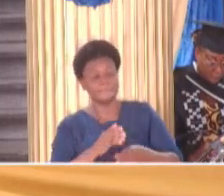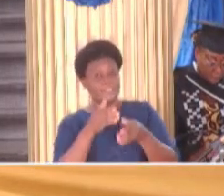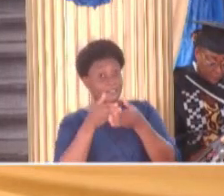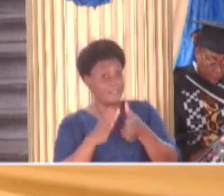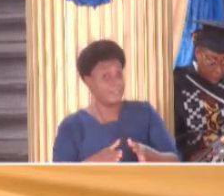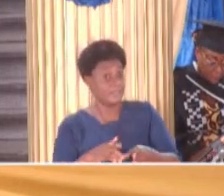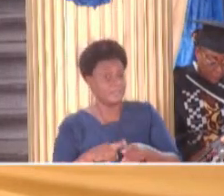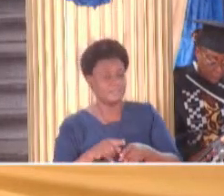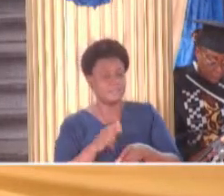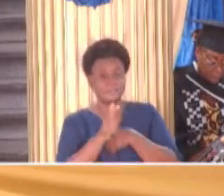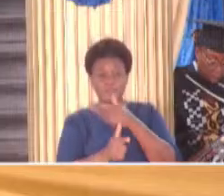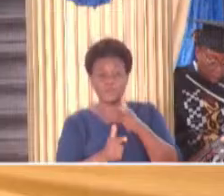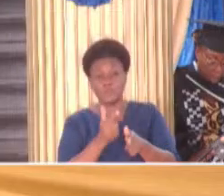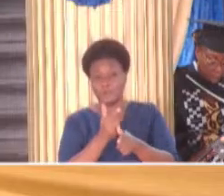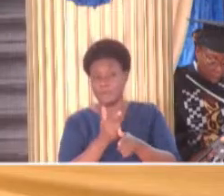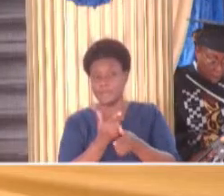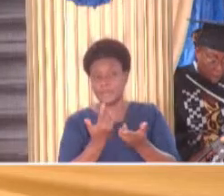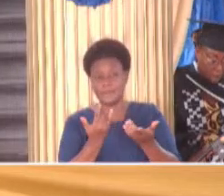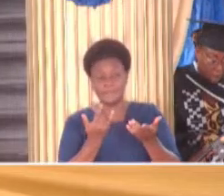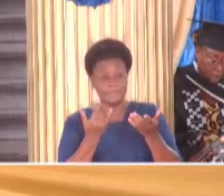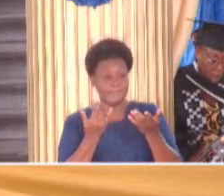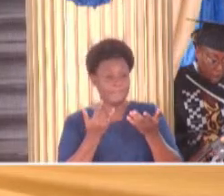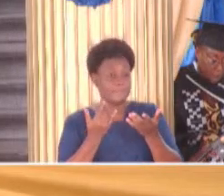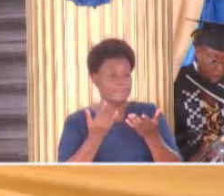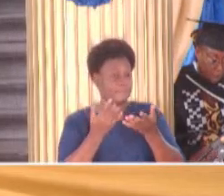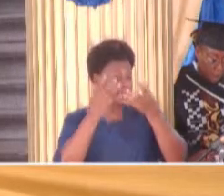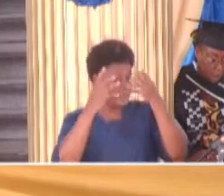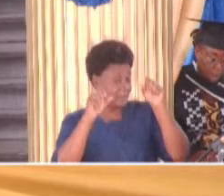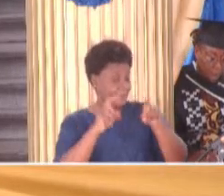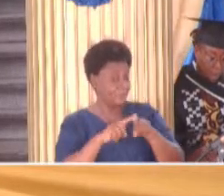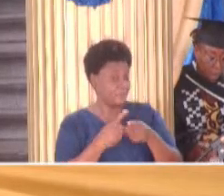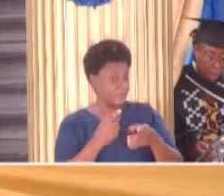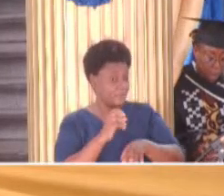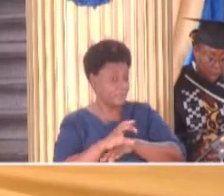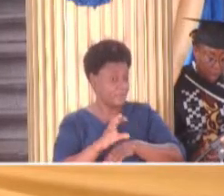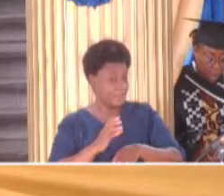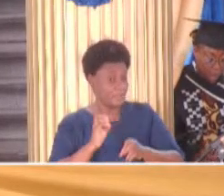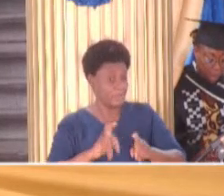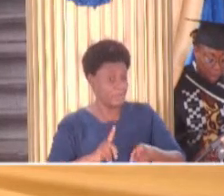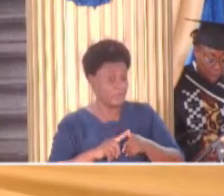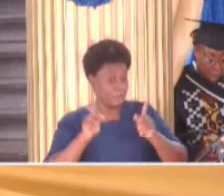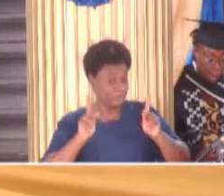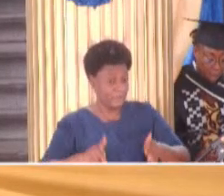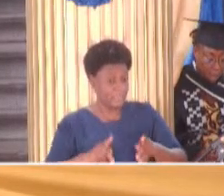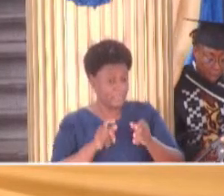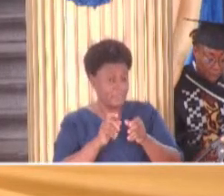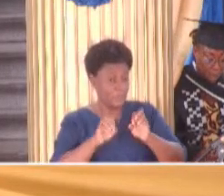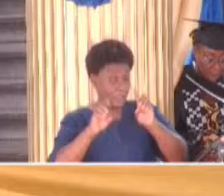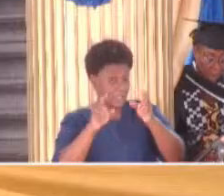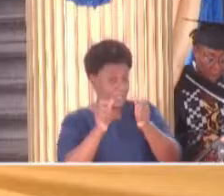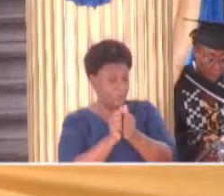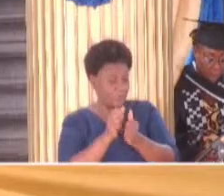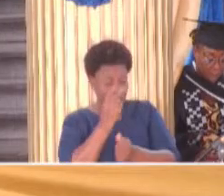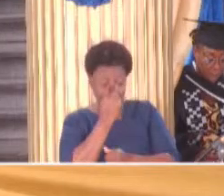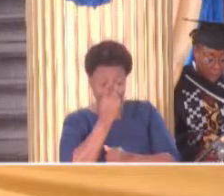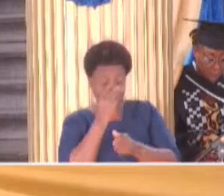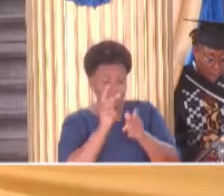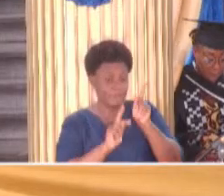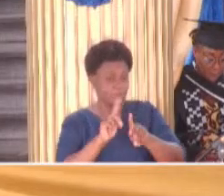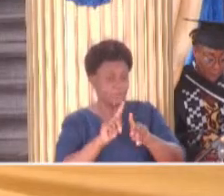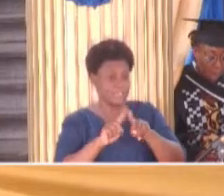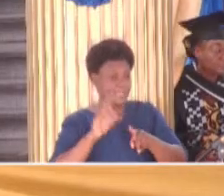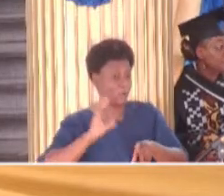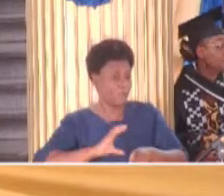the global president of the International Council for Education of People with Visual Impairment, commissioner of the